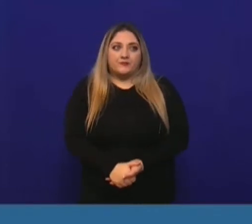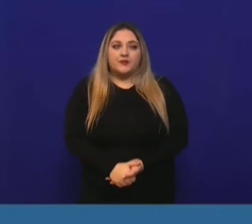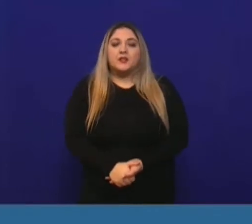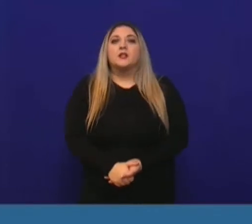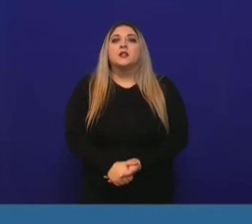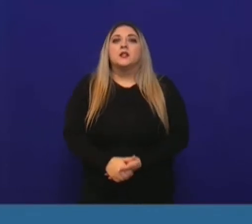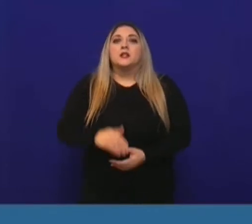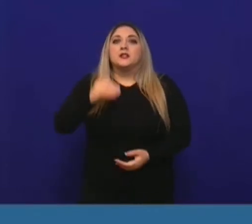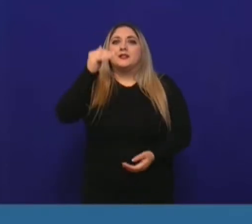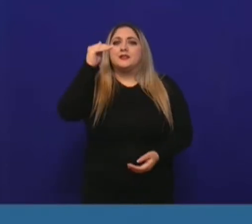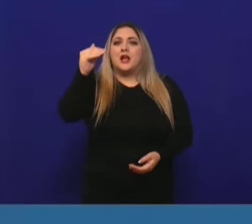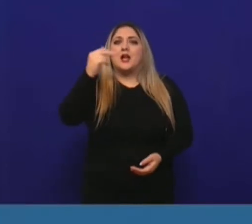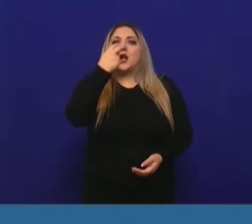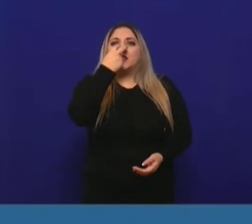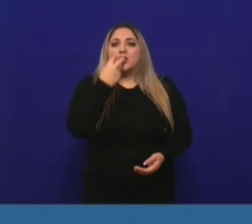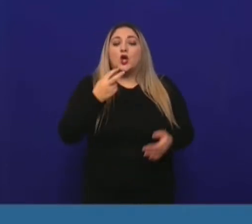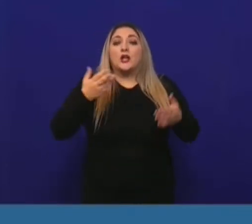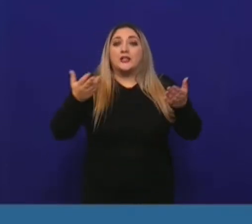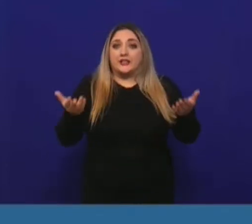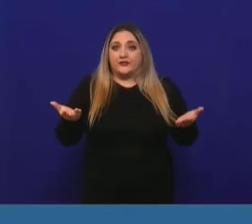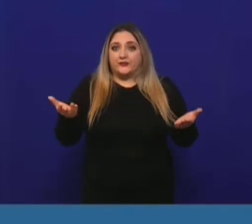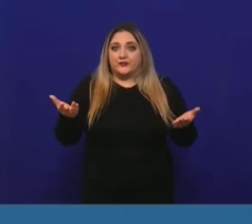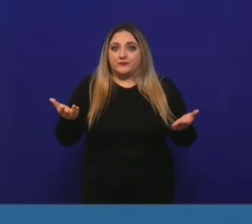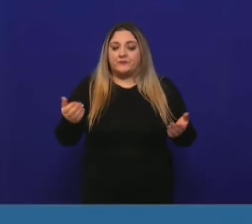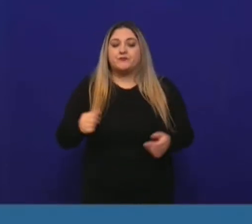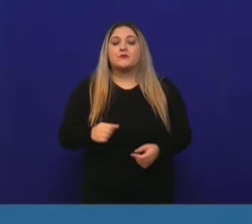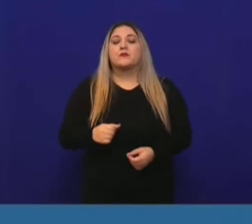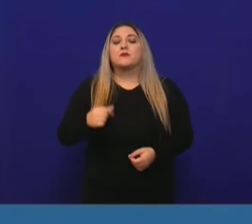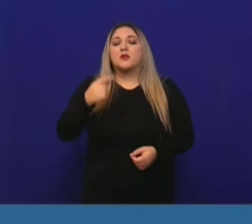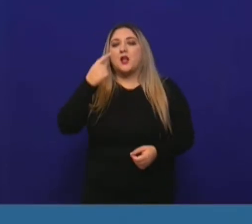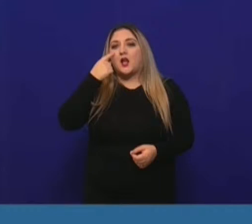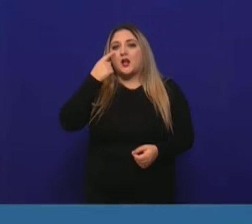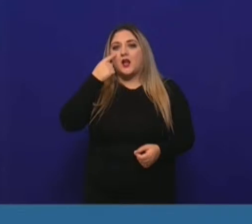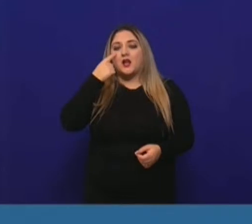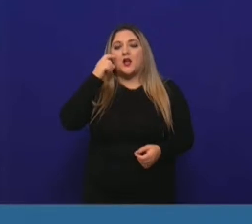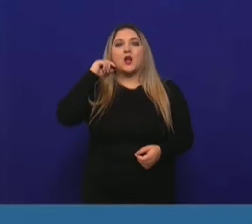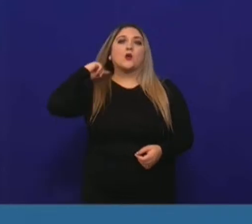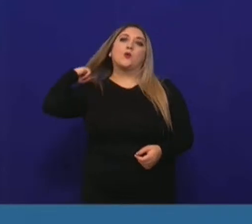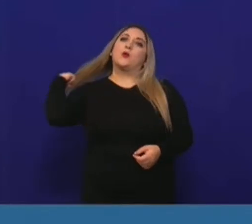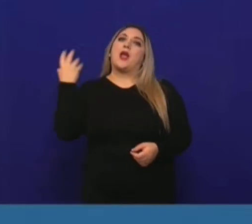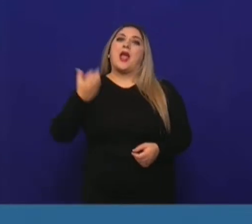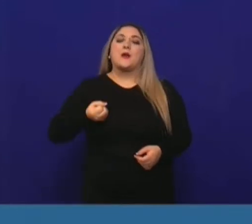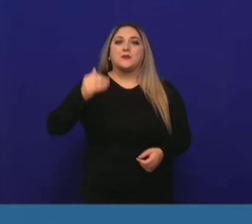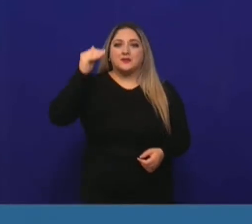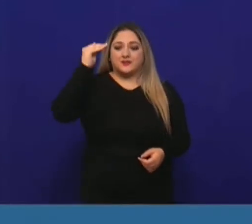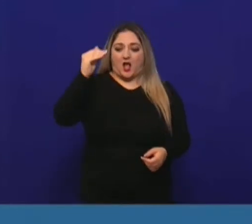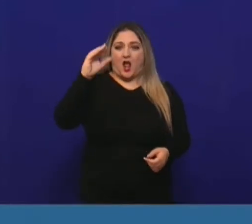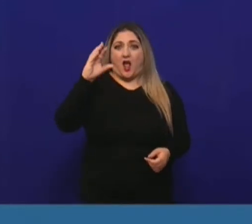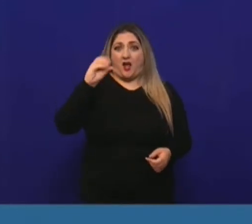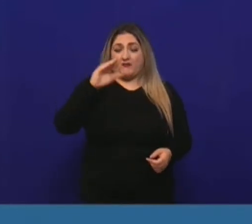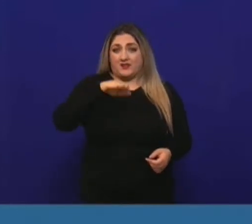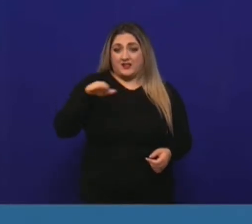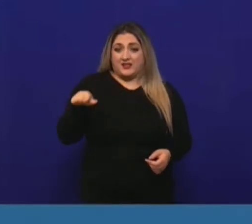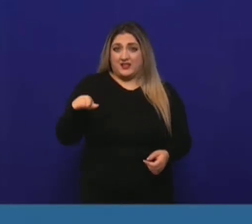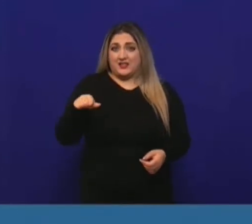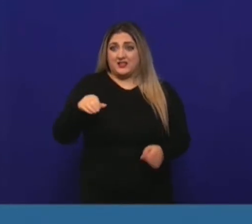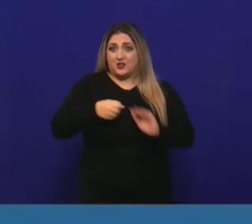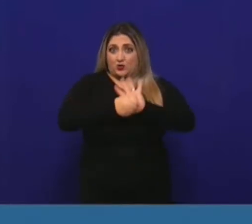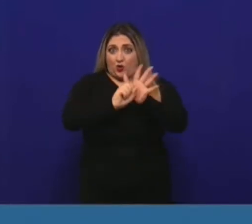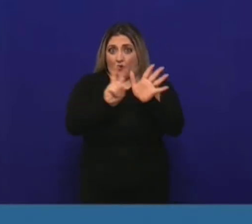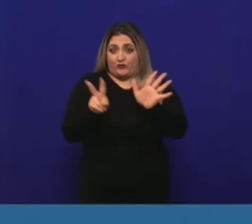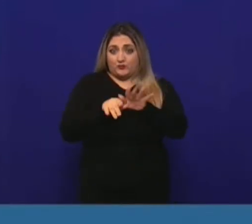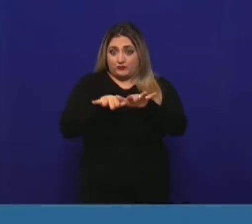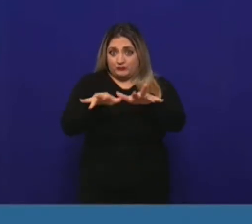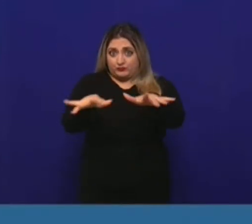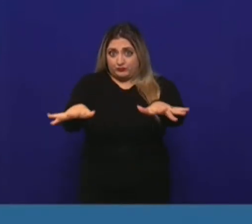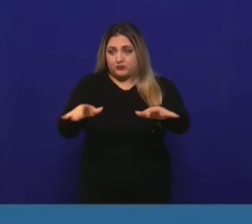Sitwazzjoni fid-djar tal-anzjani, dak is-sitwazzjoni li kellna fejn kellna dar fejn kien hemm ħafna anzjani li ġew affettwati qatt